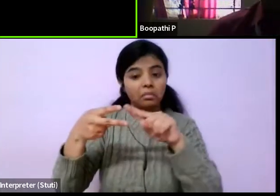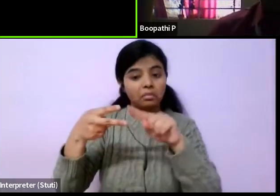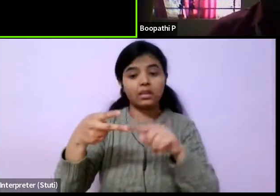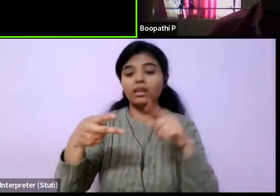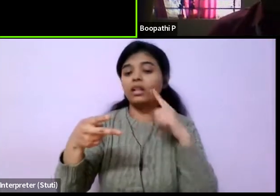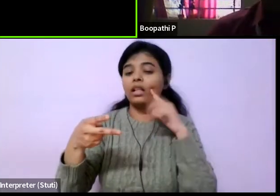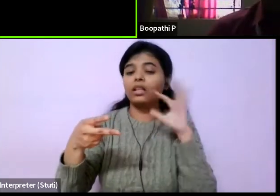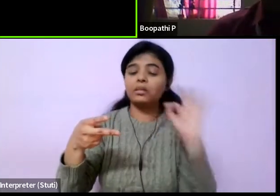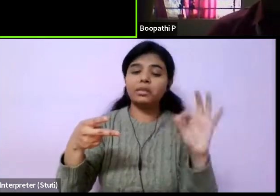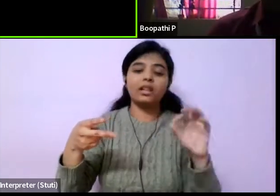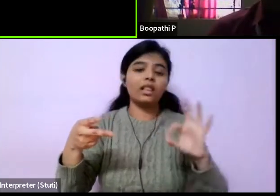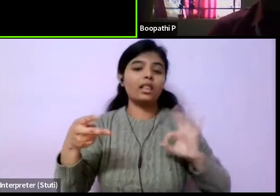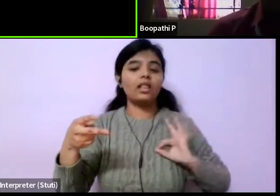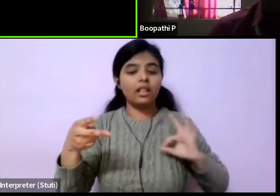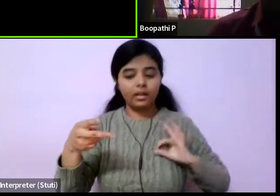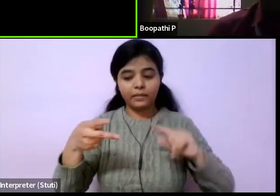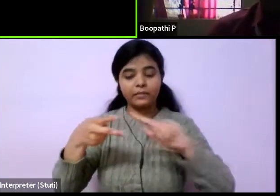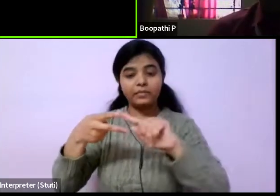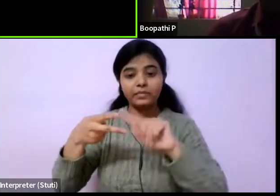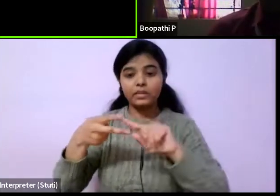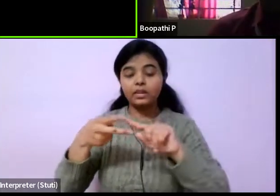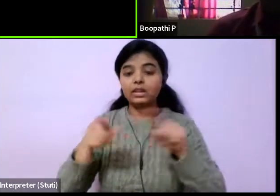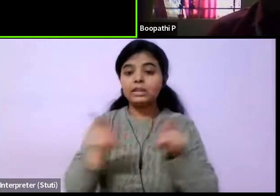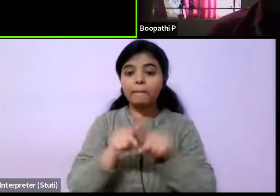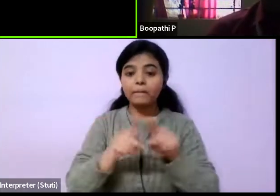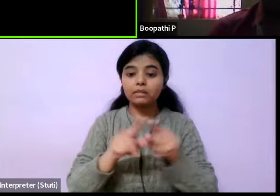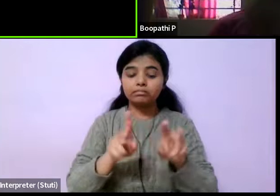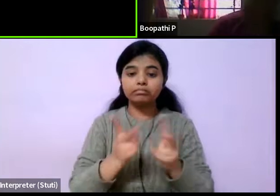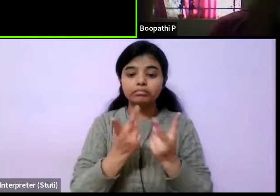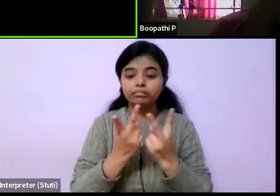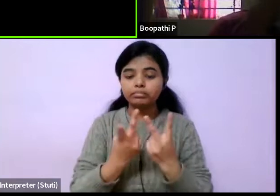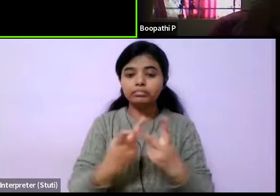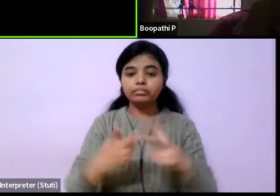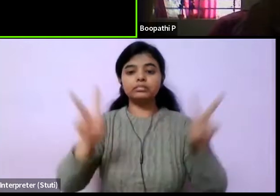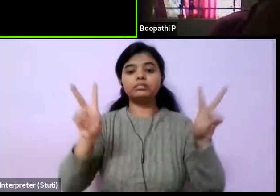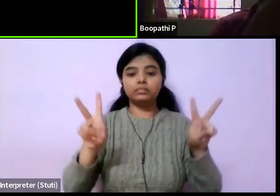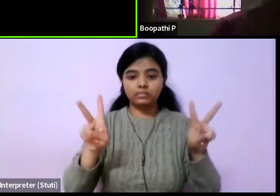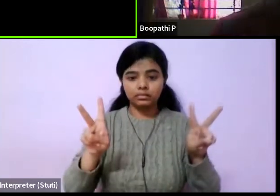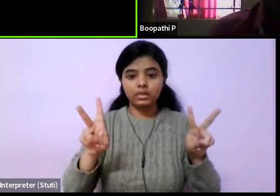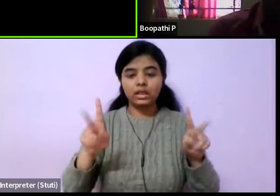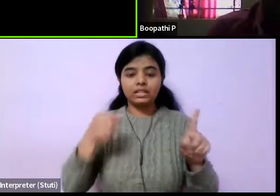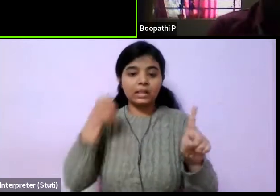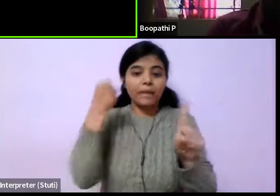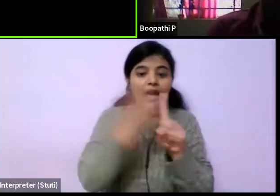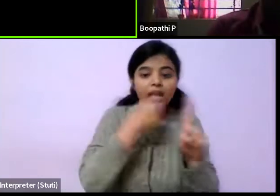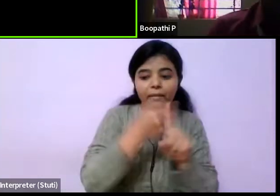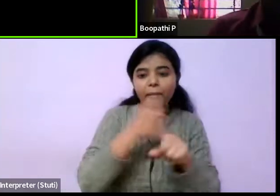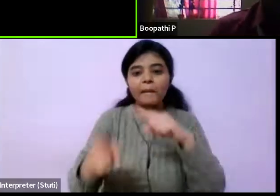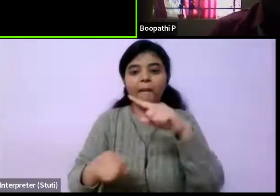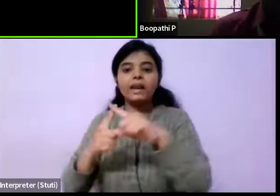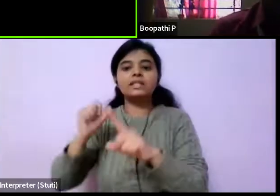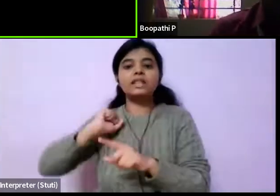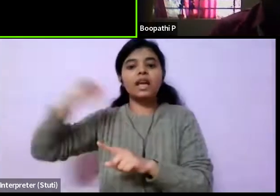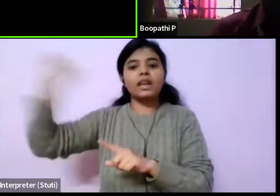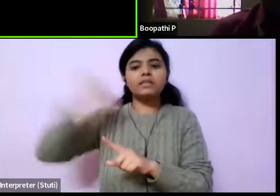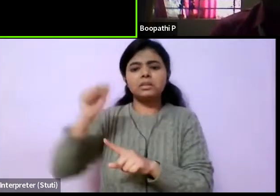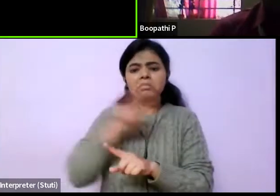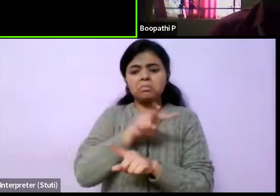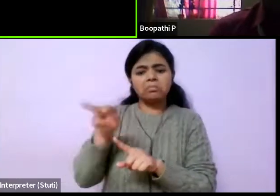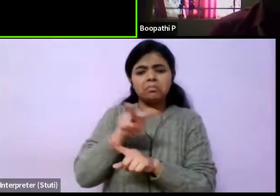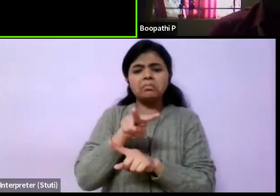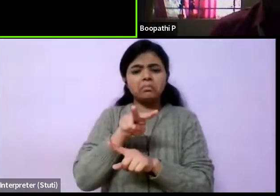this paper. One is this entire difference between advocacy and activism, and how